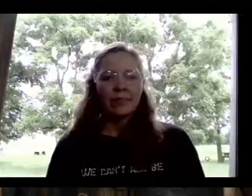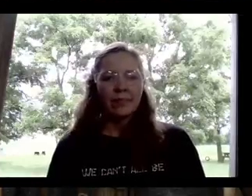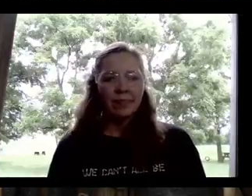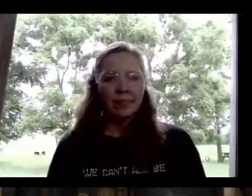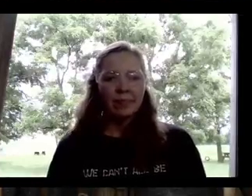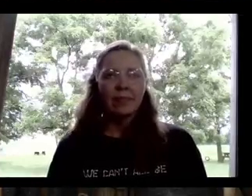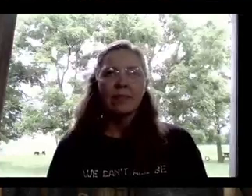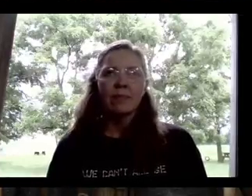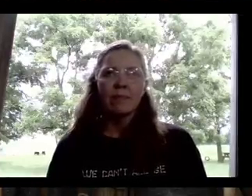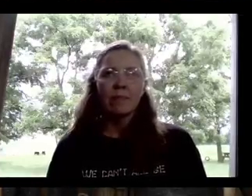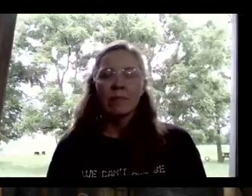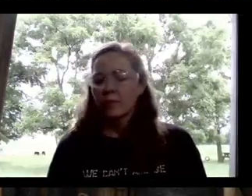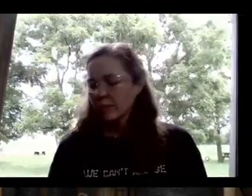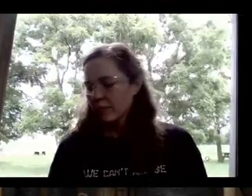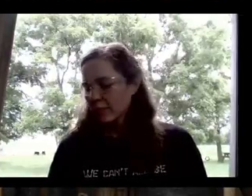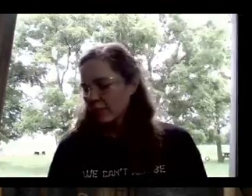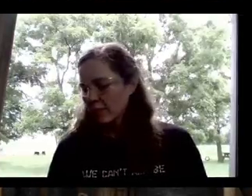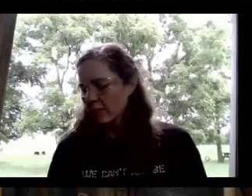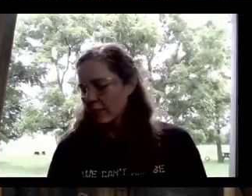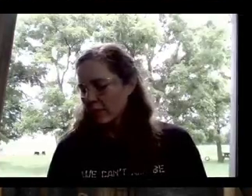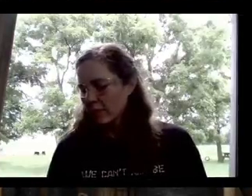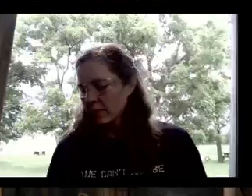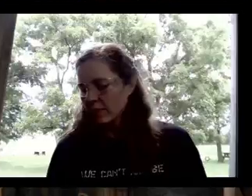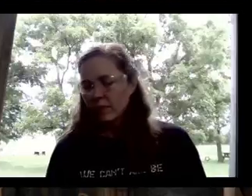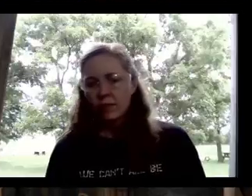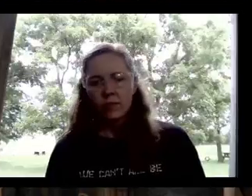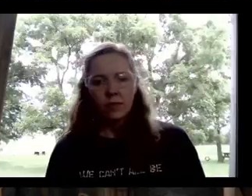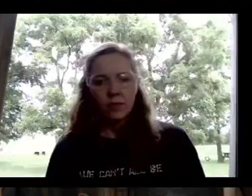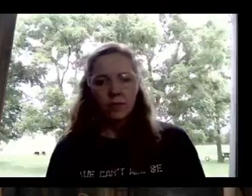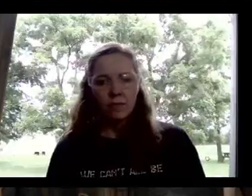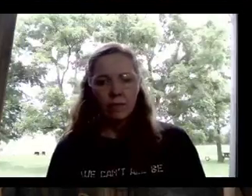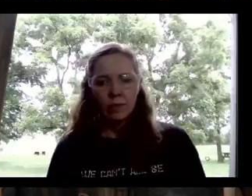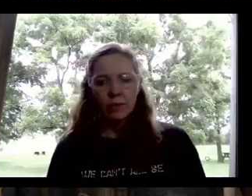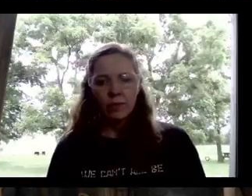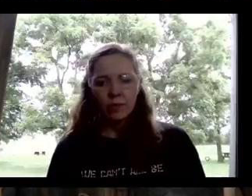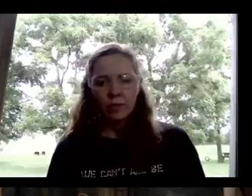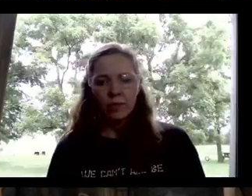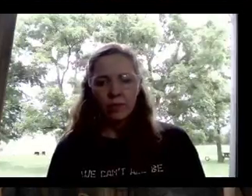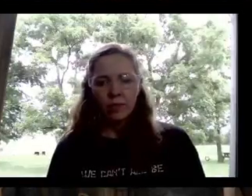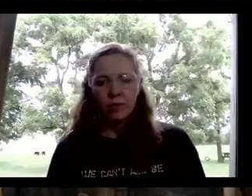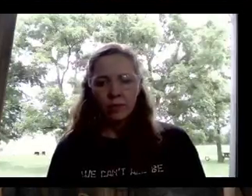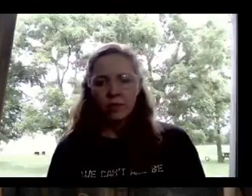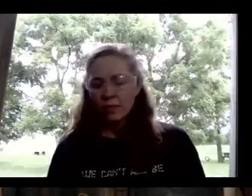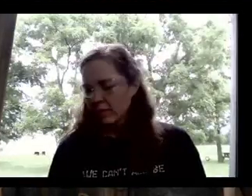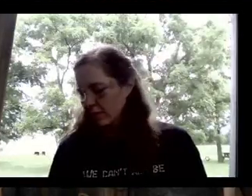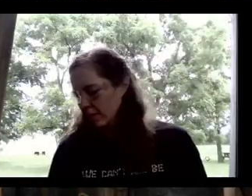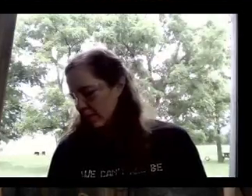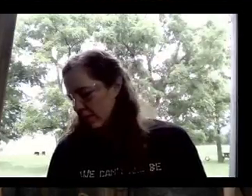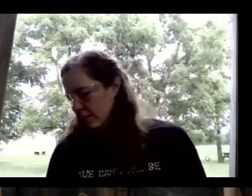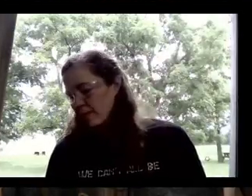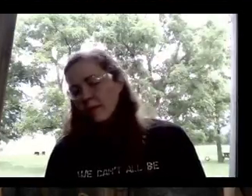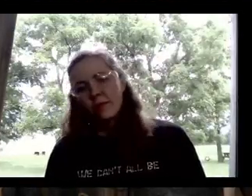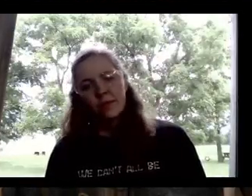most referenced to blacksmiths in that portion of it.